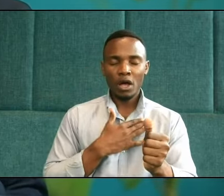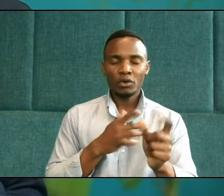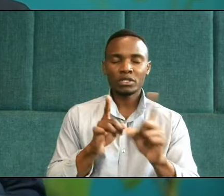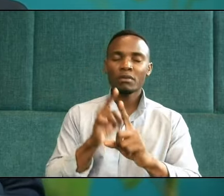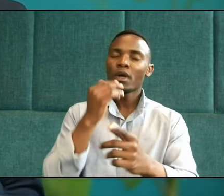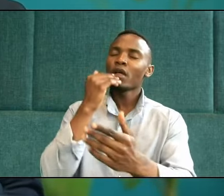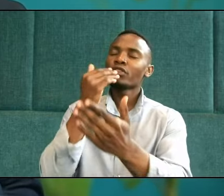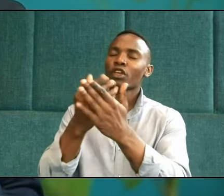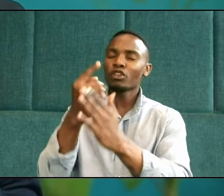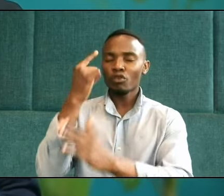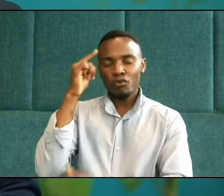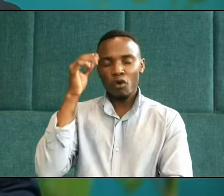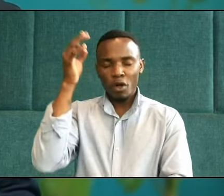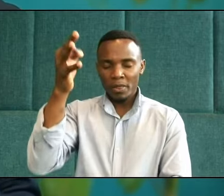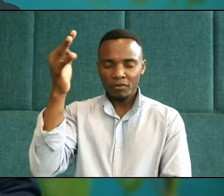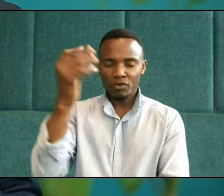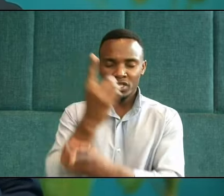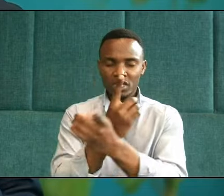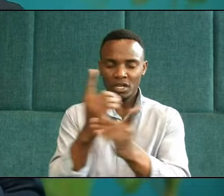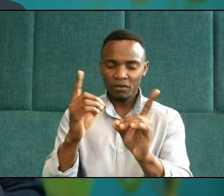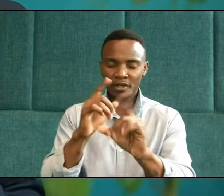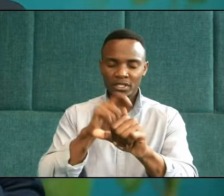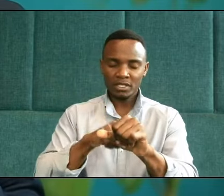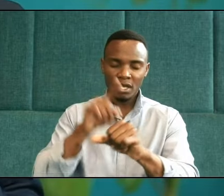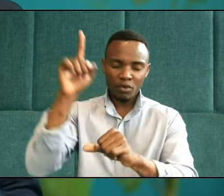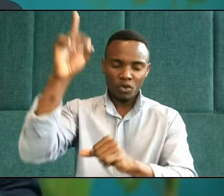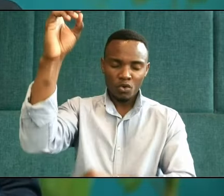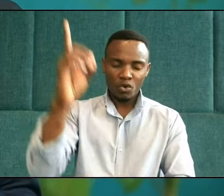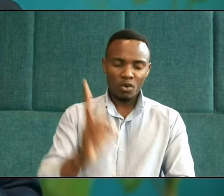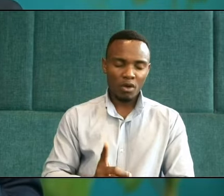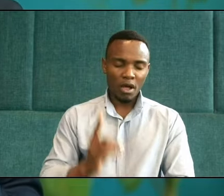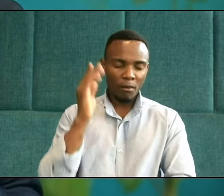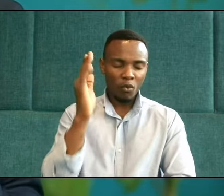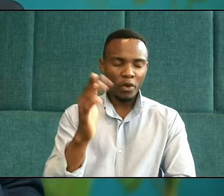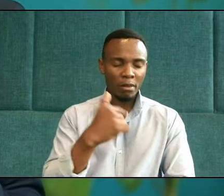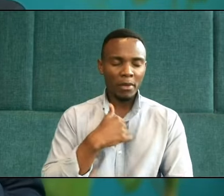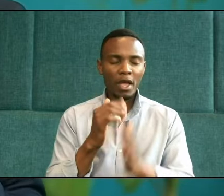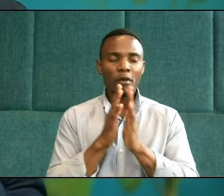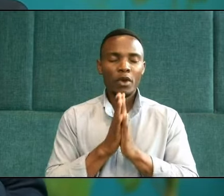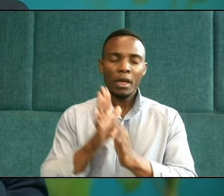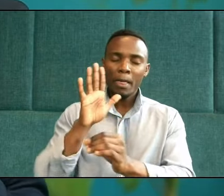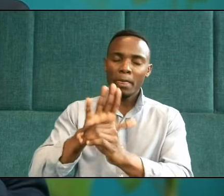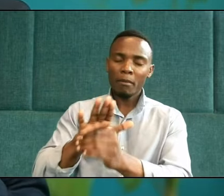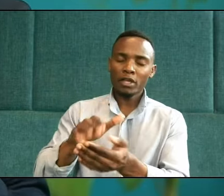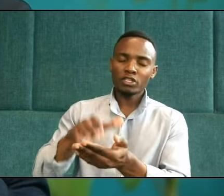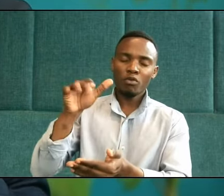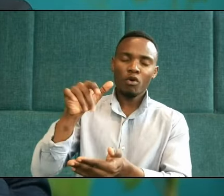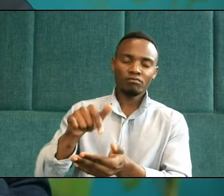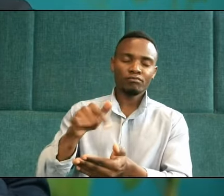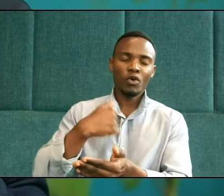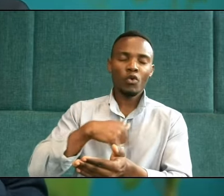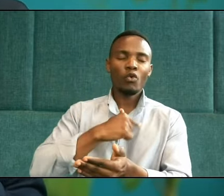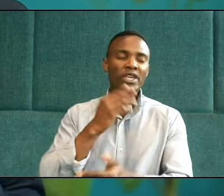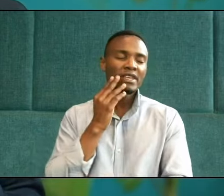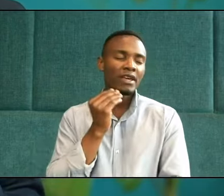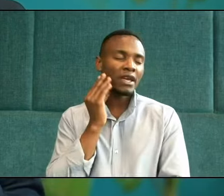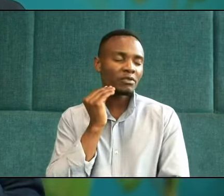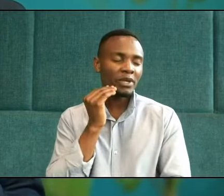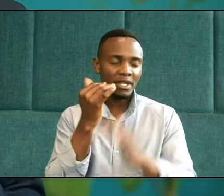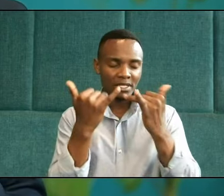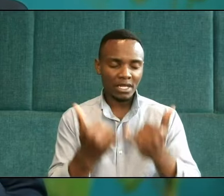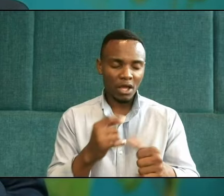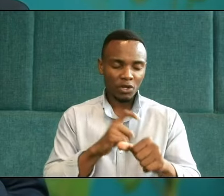future deliverance when you will come again. May the much more be our experience now as we